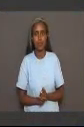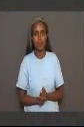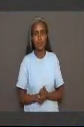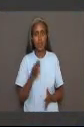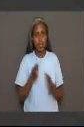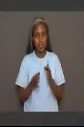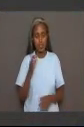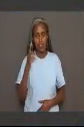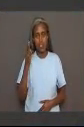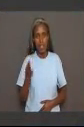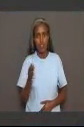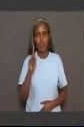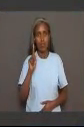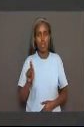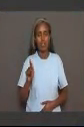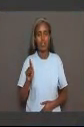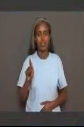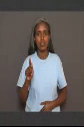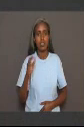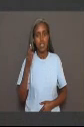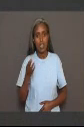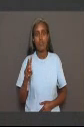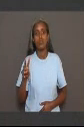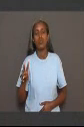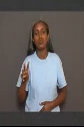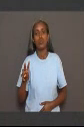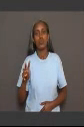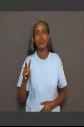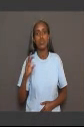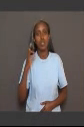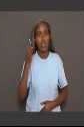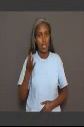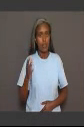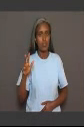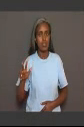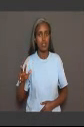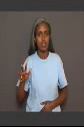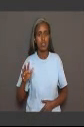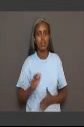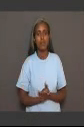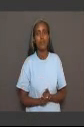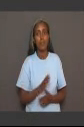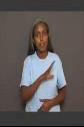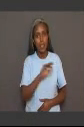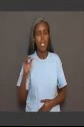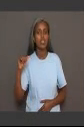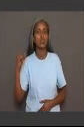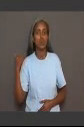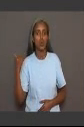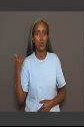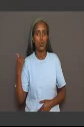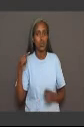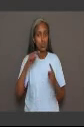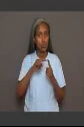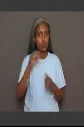If f1, f2, f3, and so on